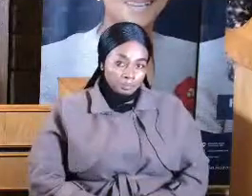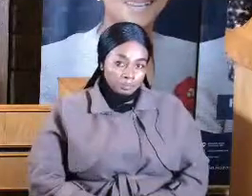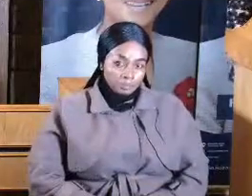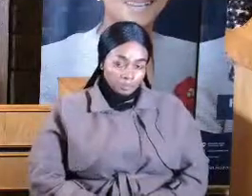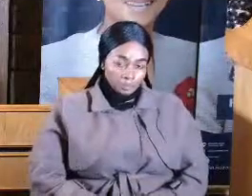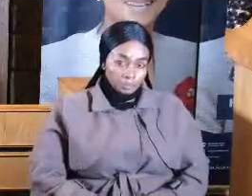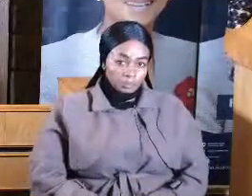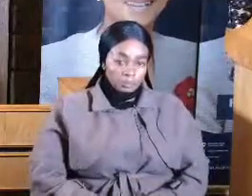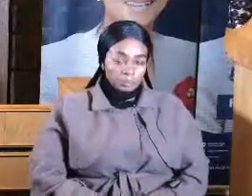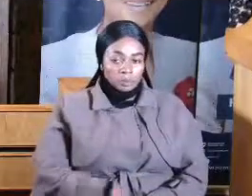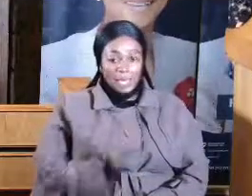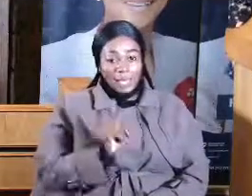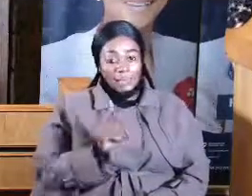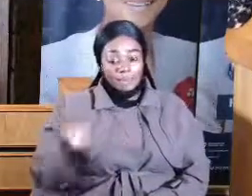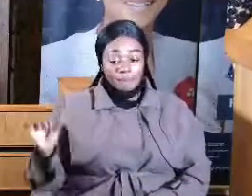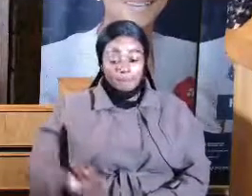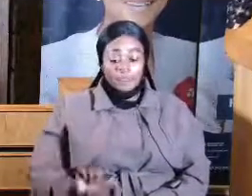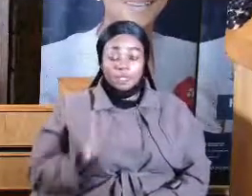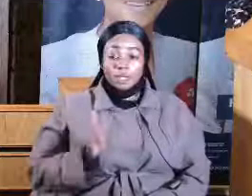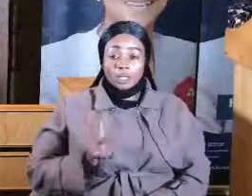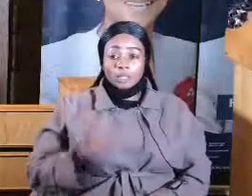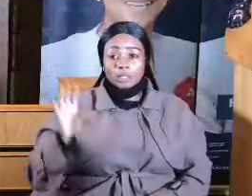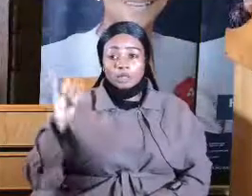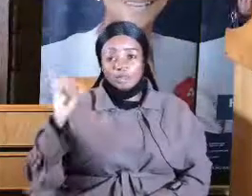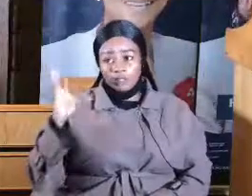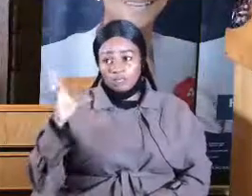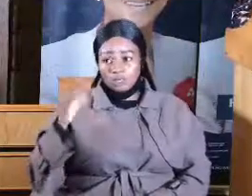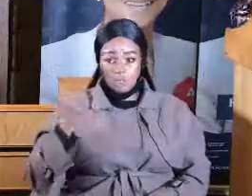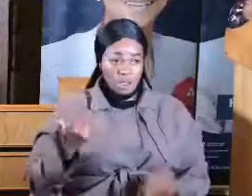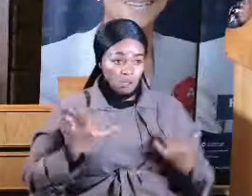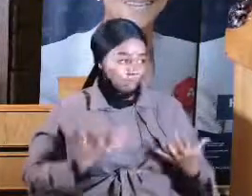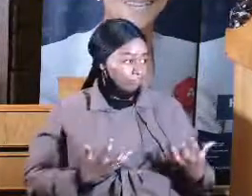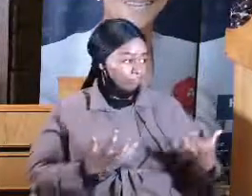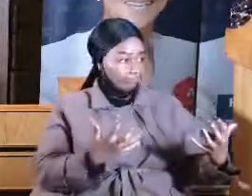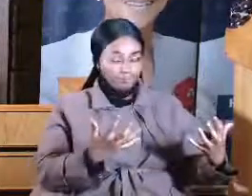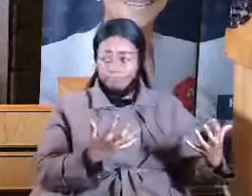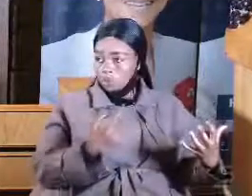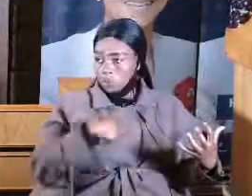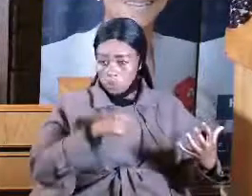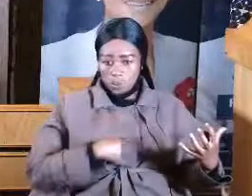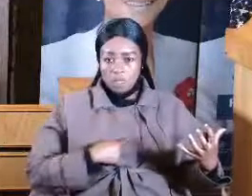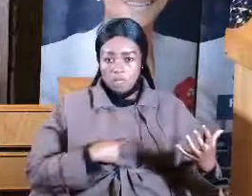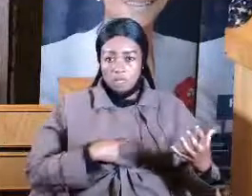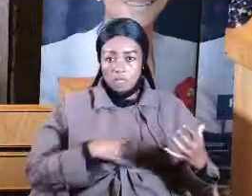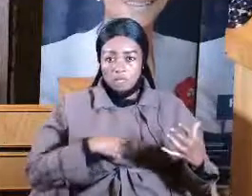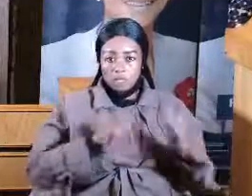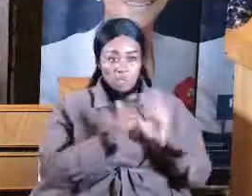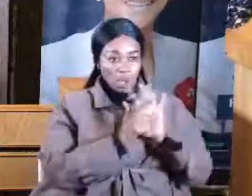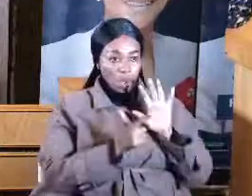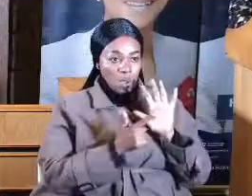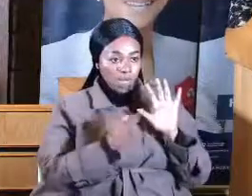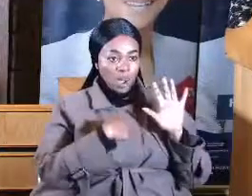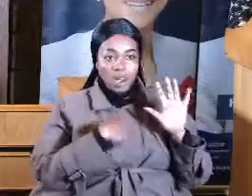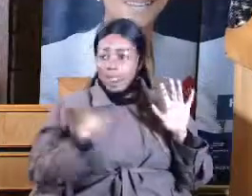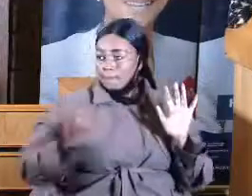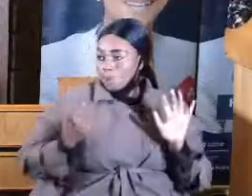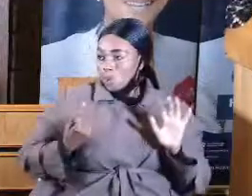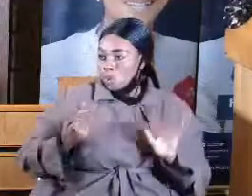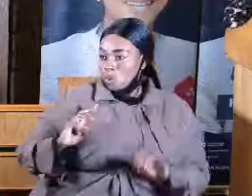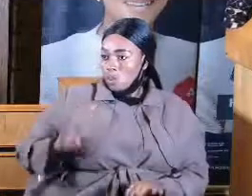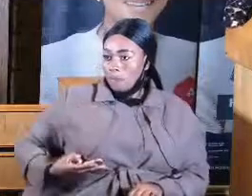I bring it back to the Free State, and I look at a panel that we sit on here as attorneys. On this panel, I'm the only women-owned